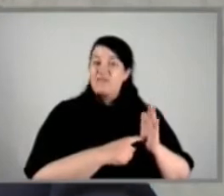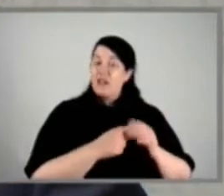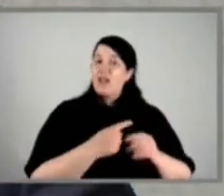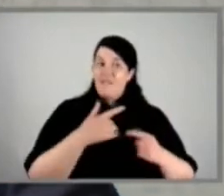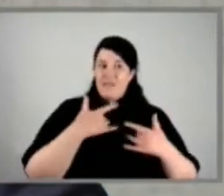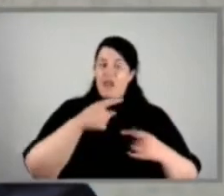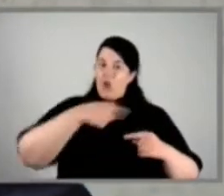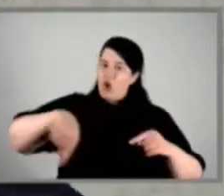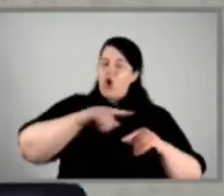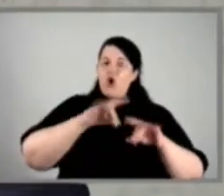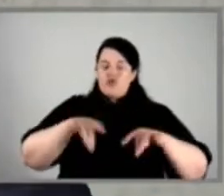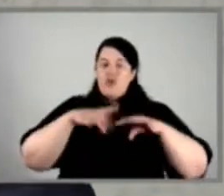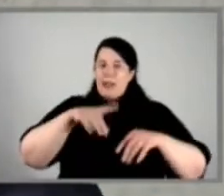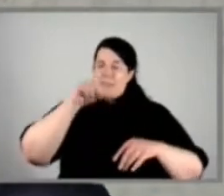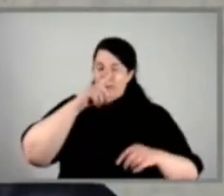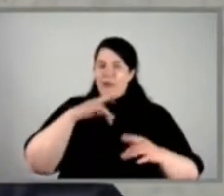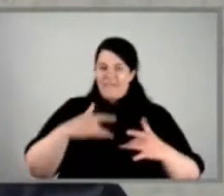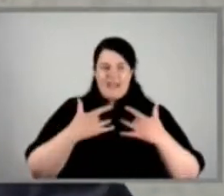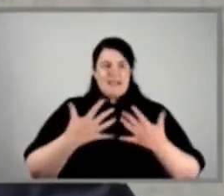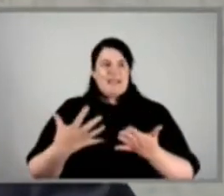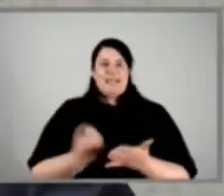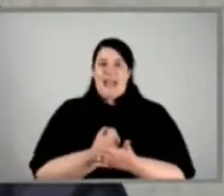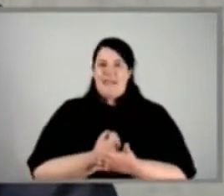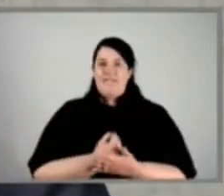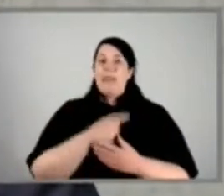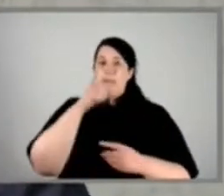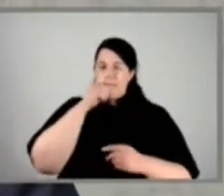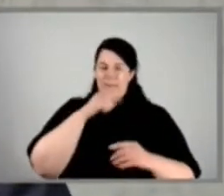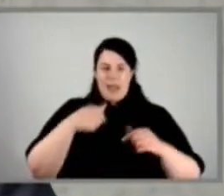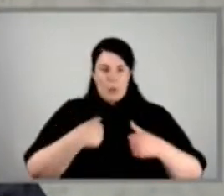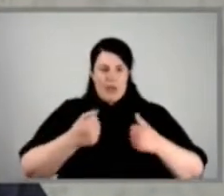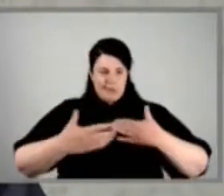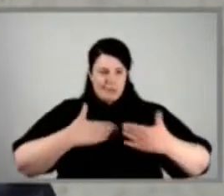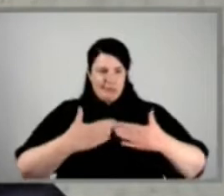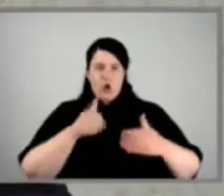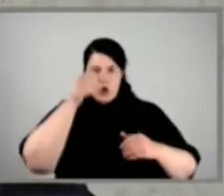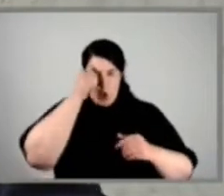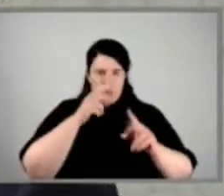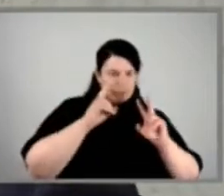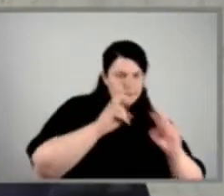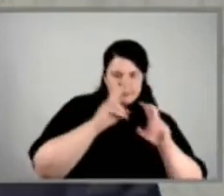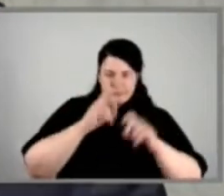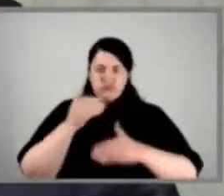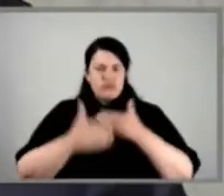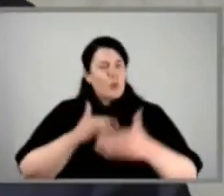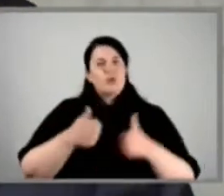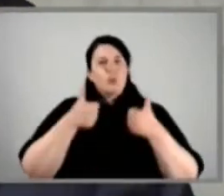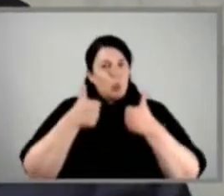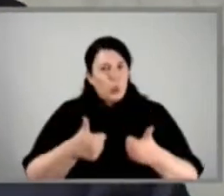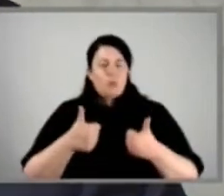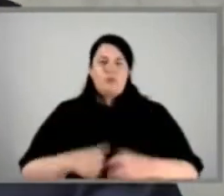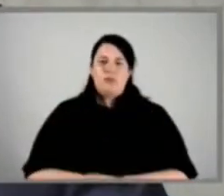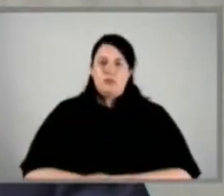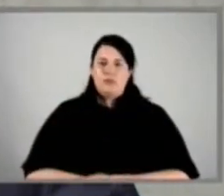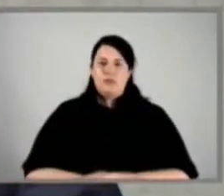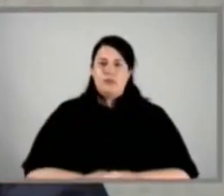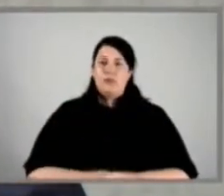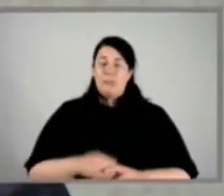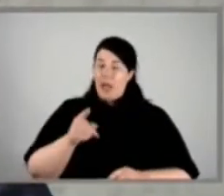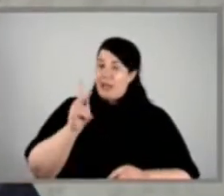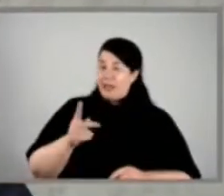contact tracing and outbreak management systems in Australia. But, as was pointed out to me again and again and again, that is